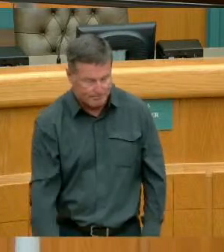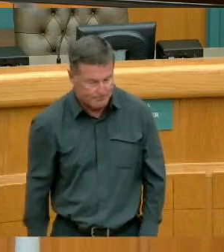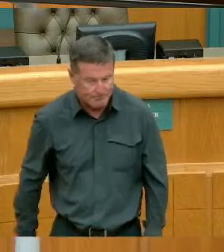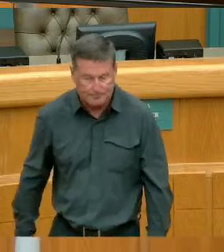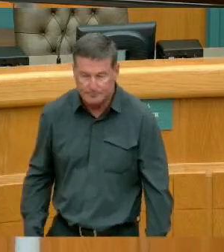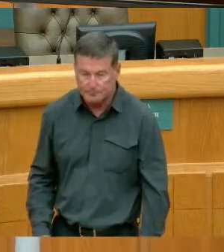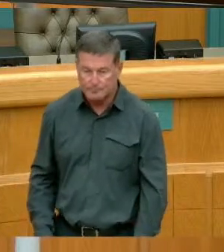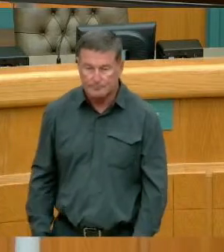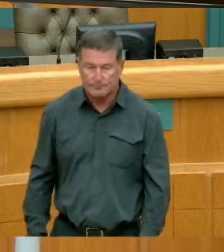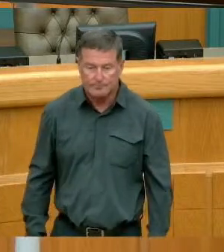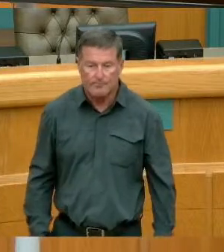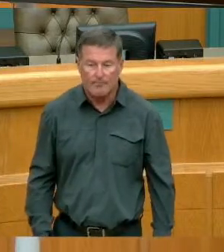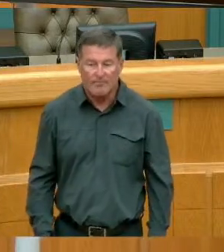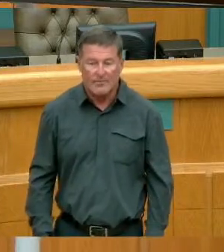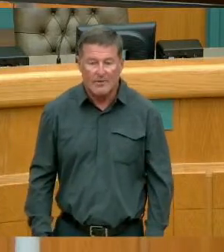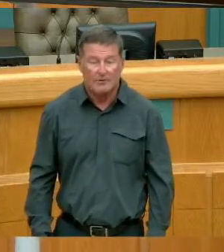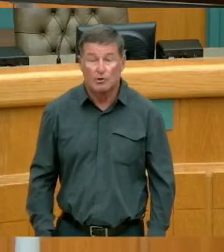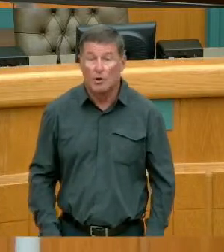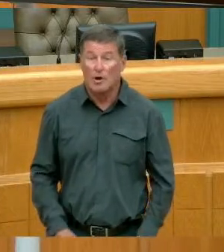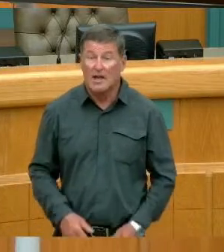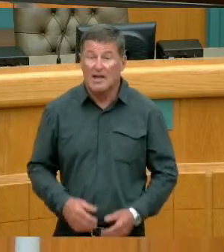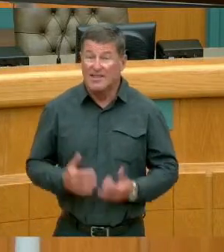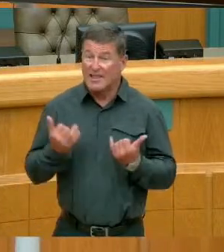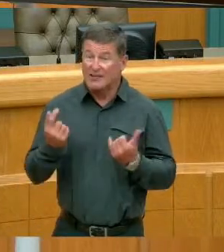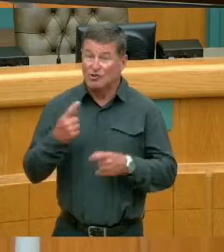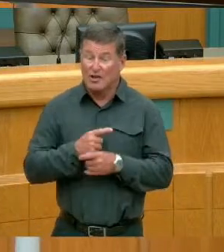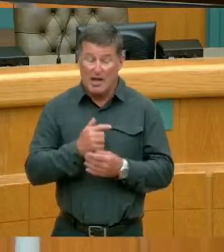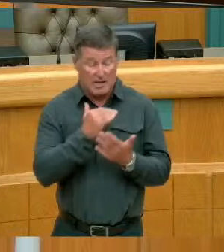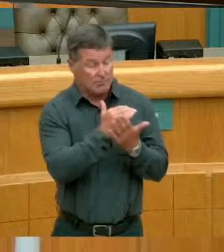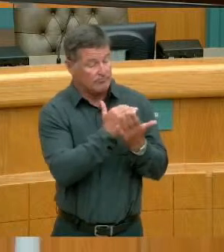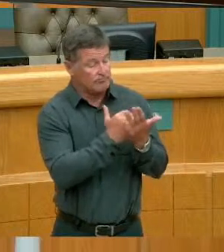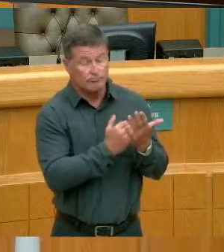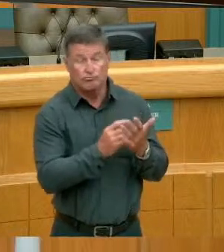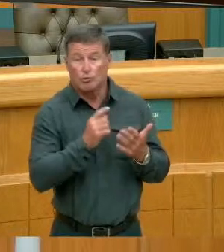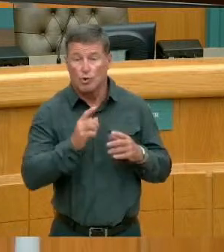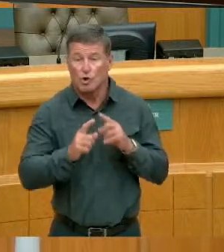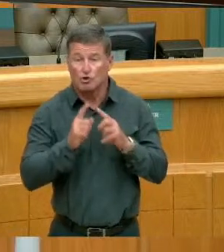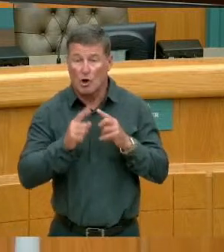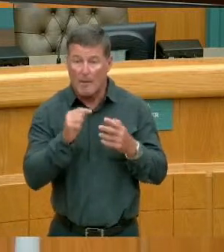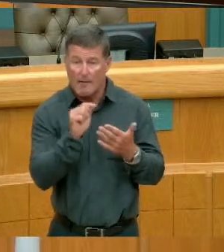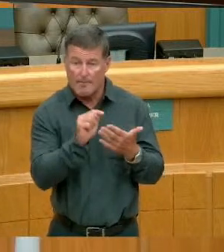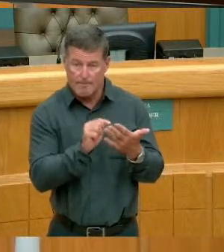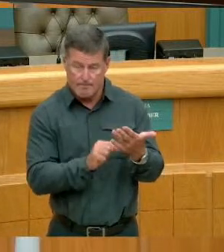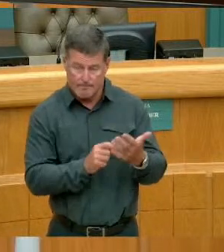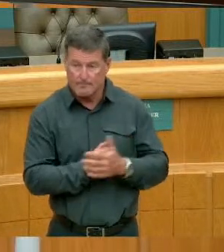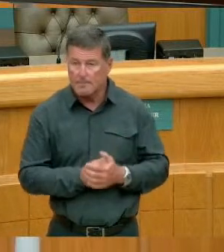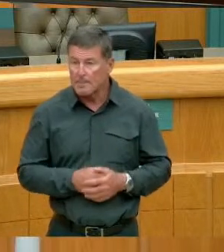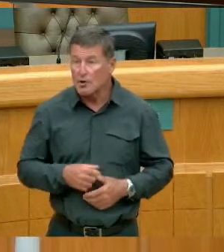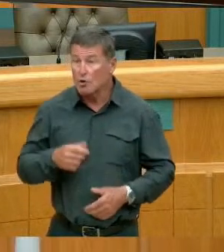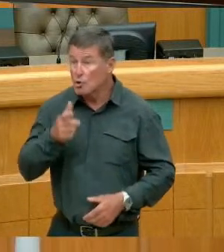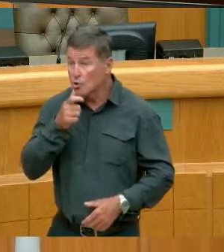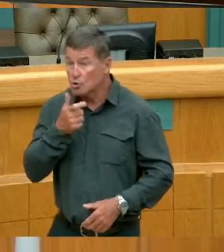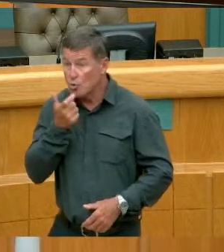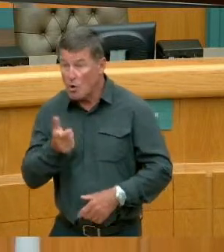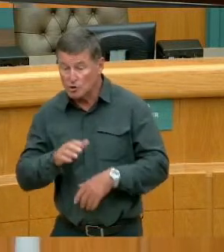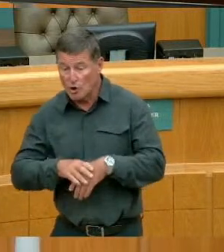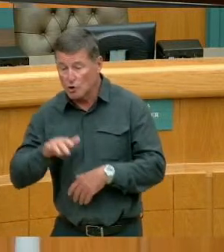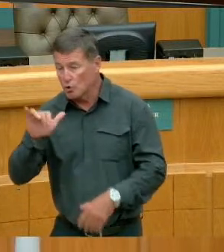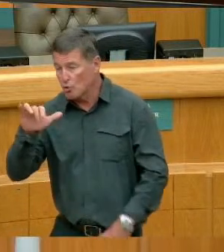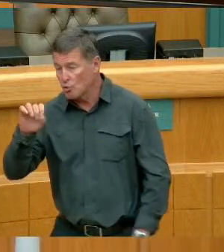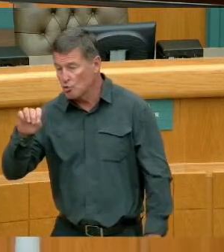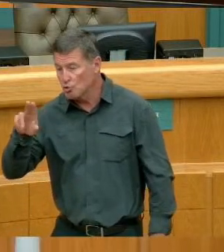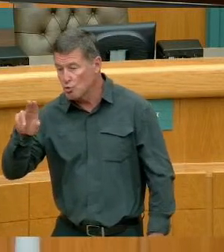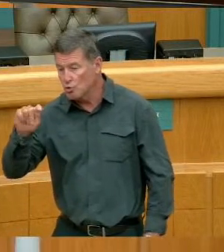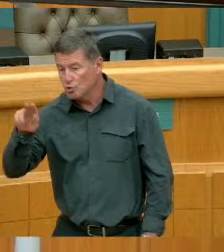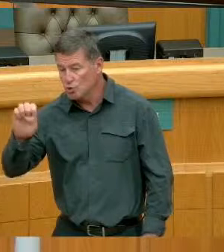Okay, so that's the lineup for today. We appreciate people watching on YouTube, Facebook, and our affiliates that are